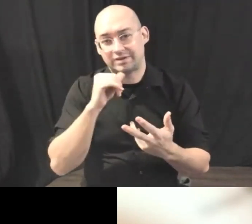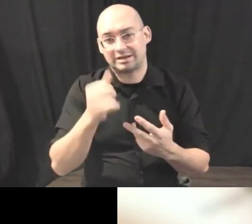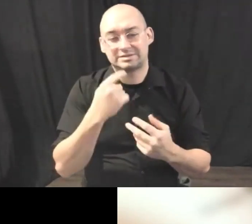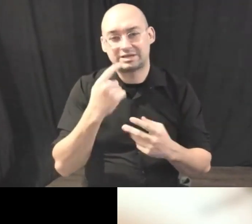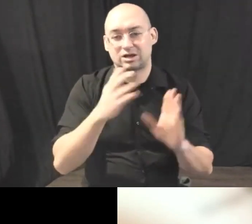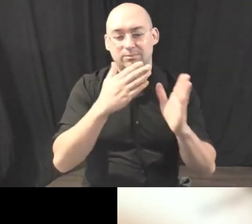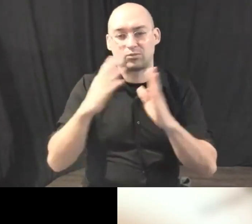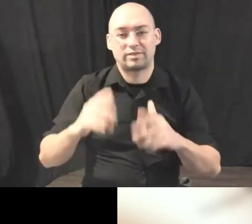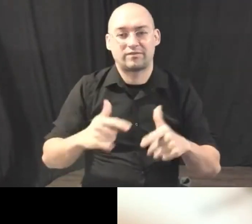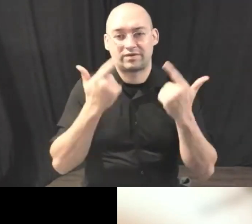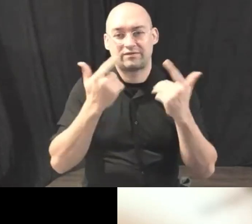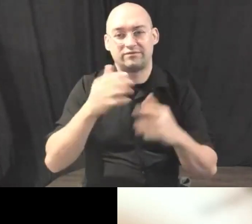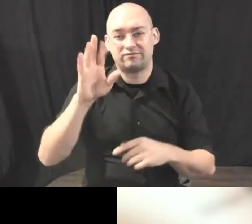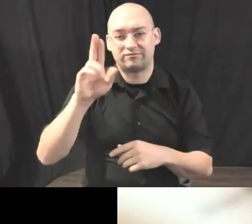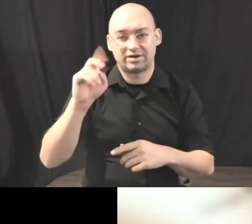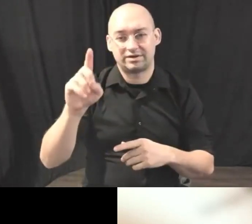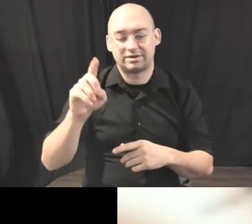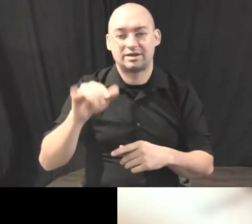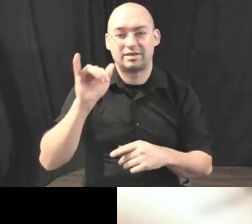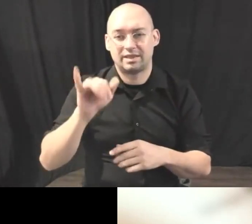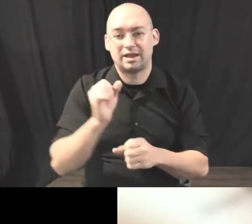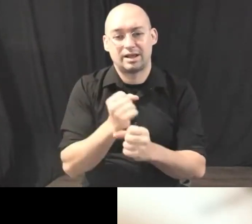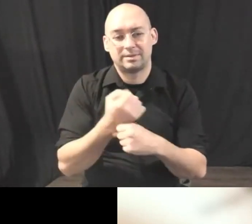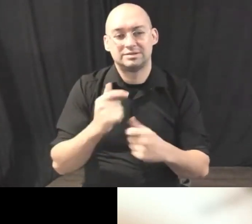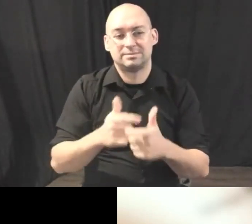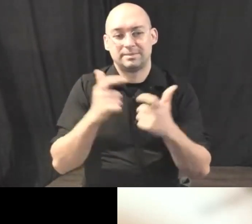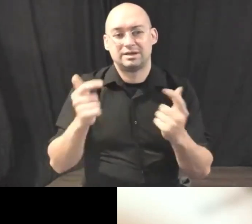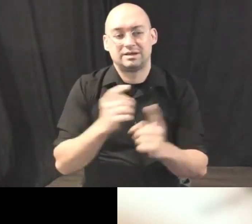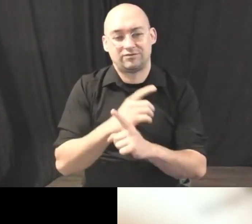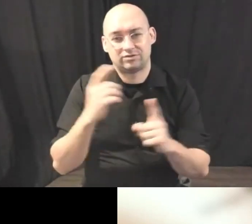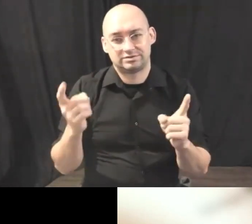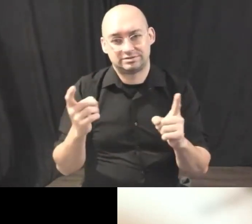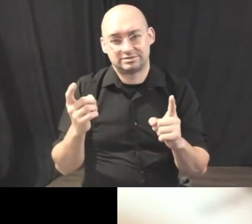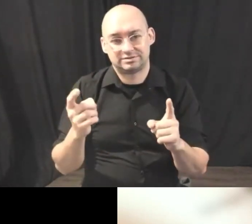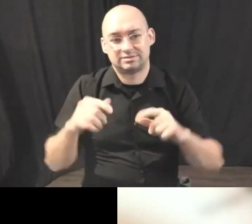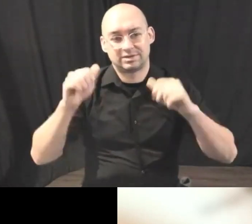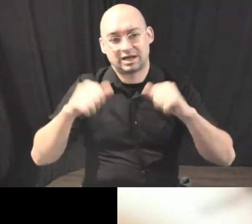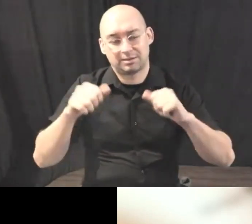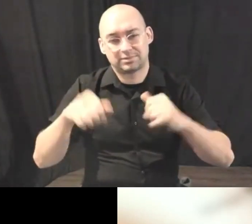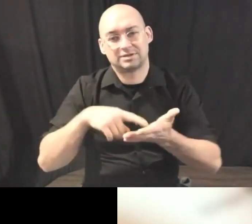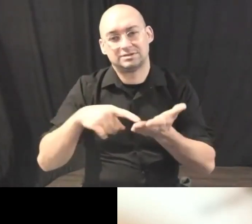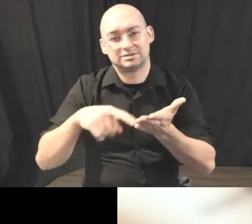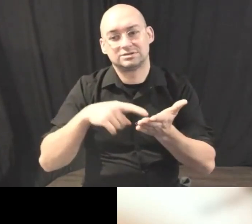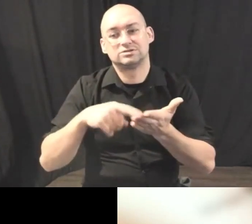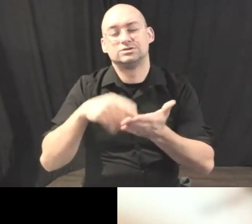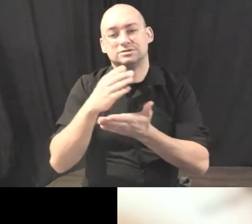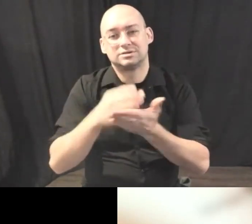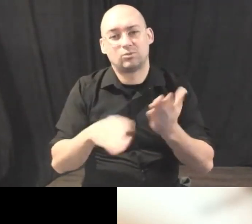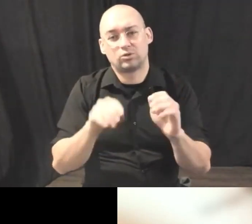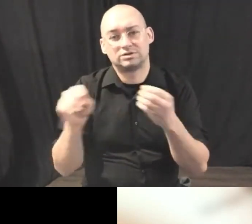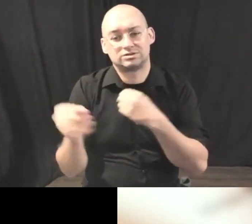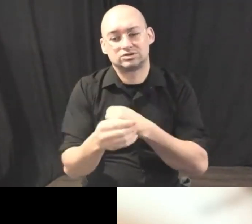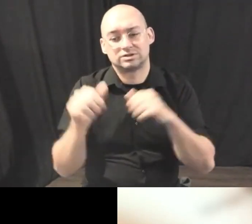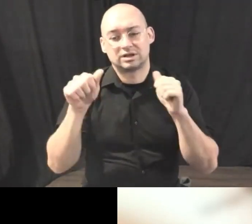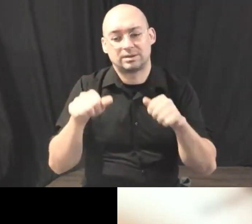Community Living Fund has made such an incredible difference, and I was able to talk to some of the organizations that were able to